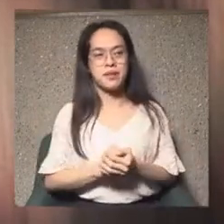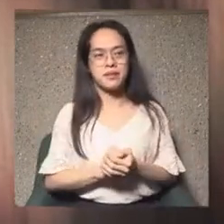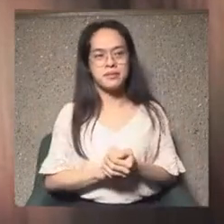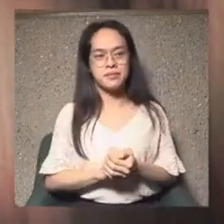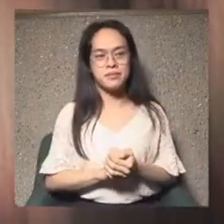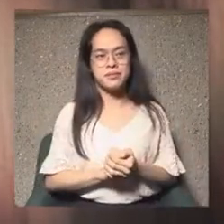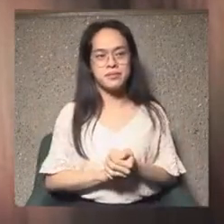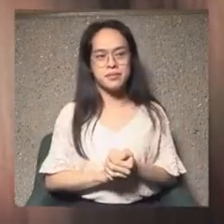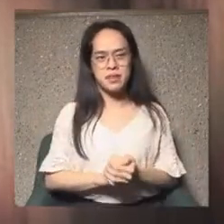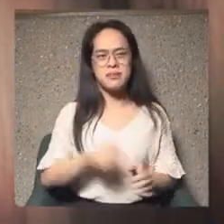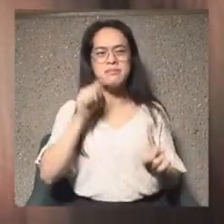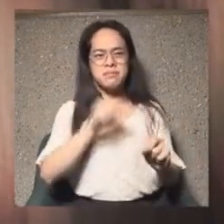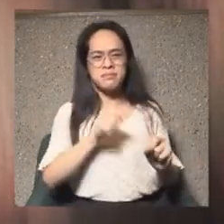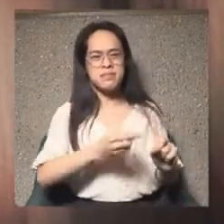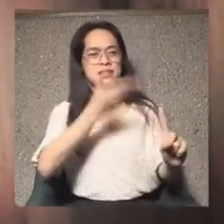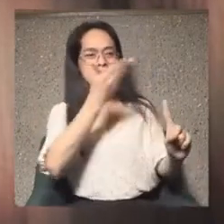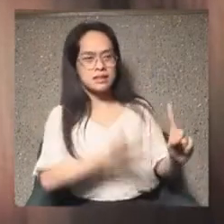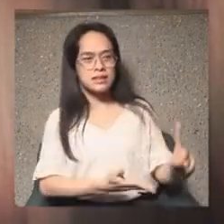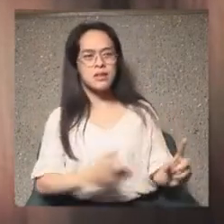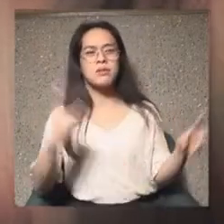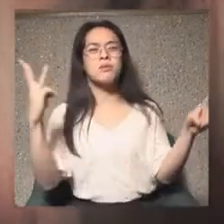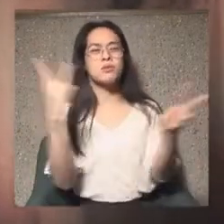You're too much.